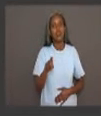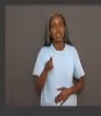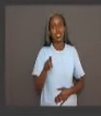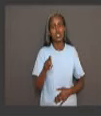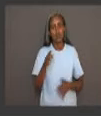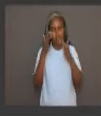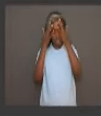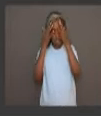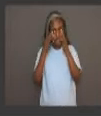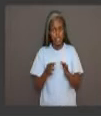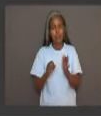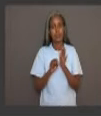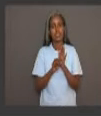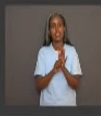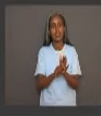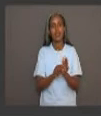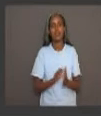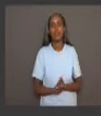to determine the sample.